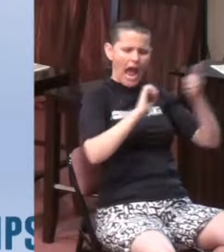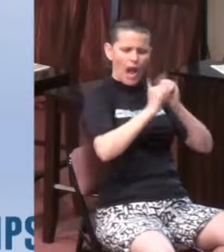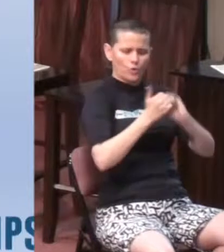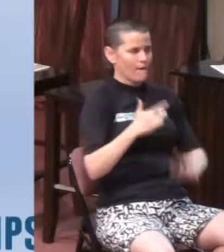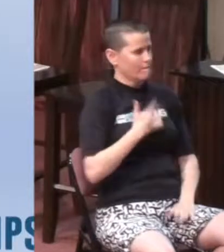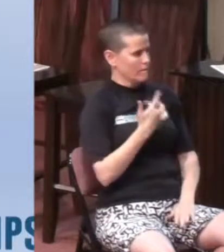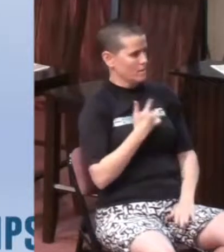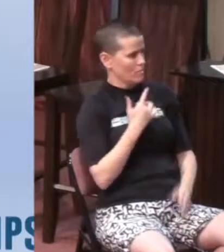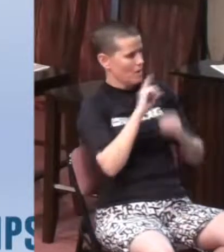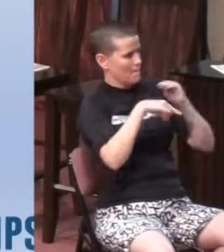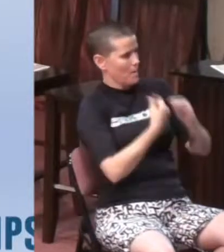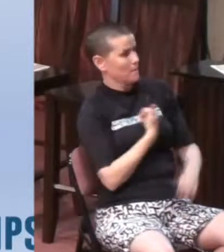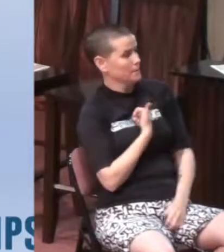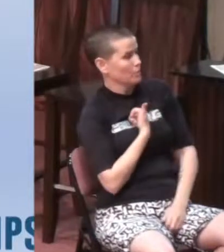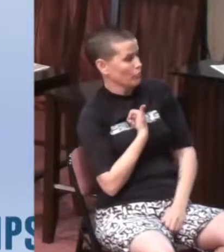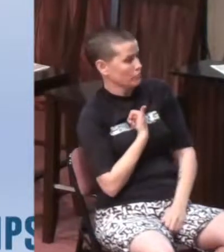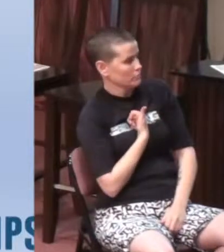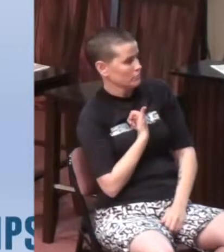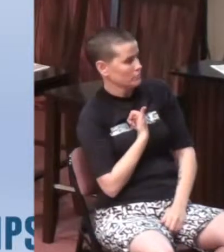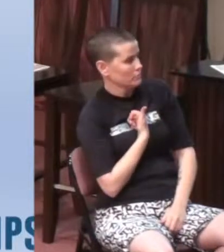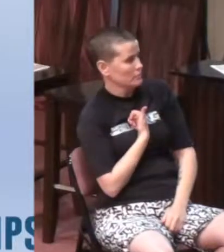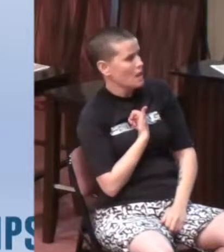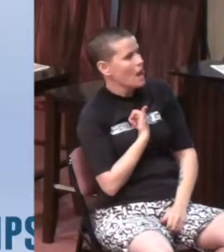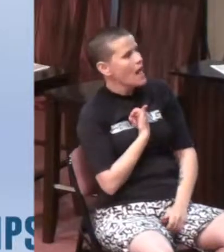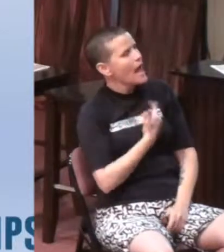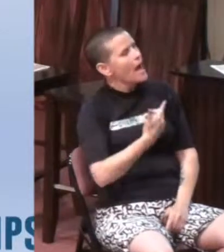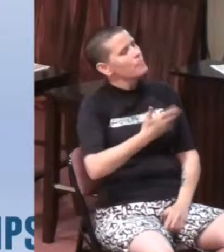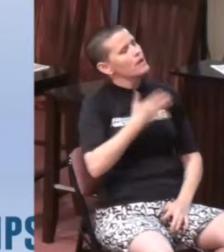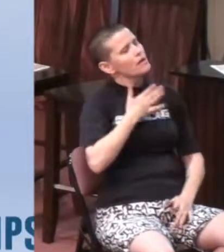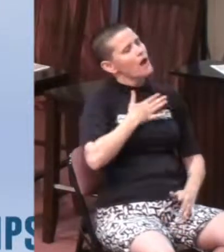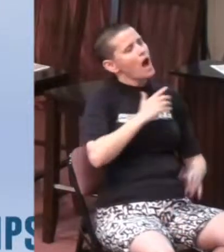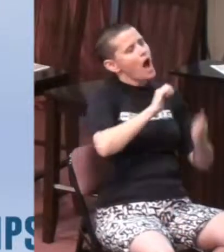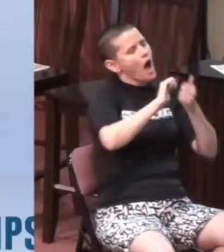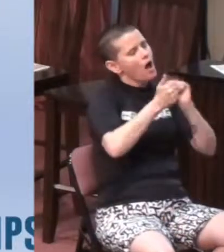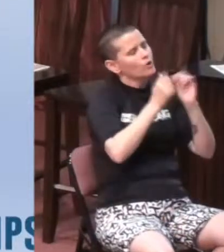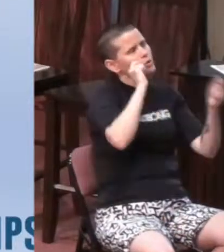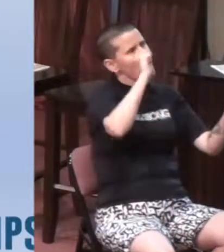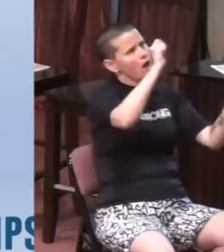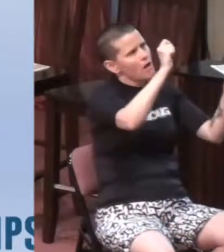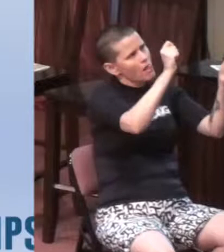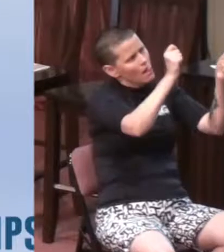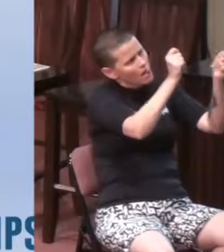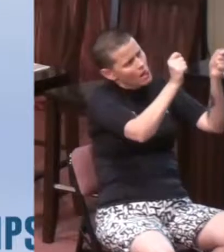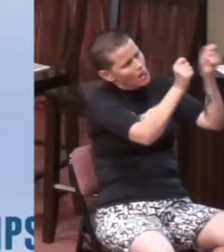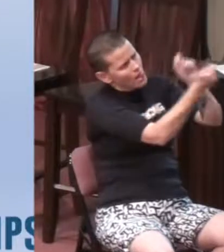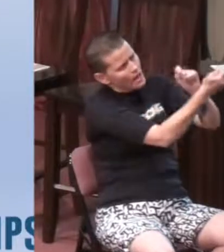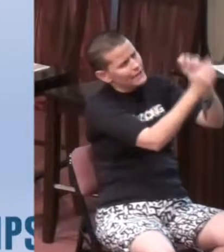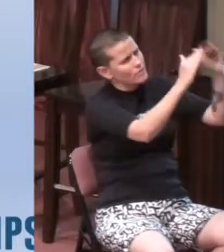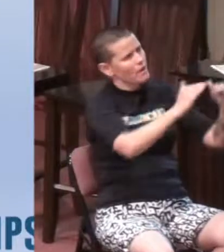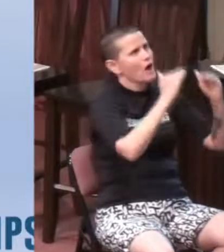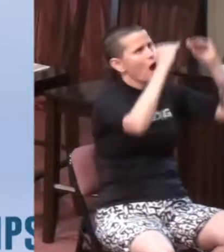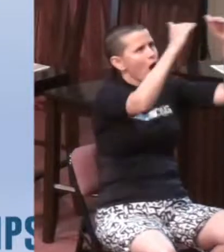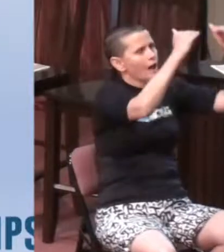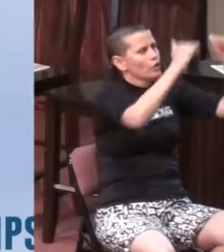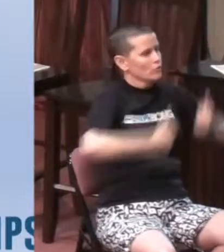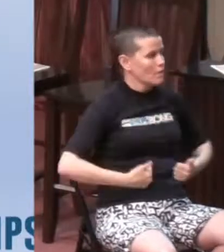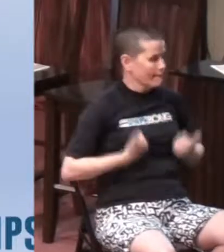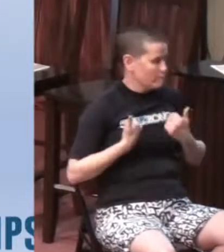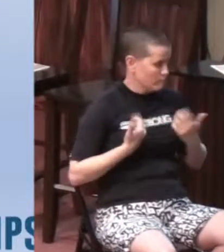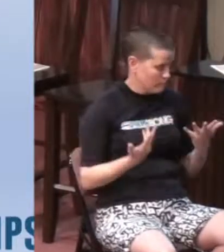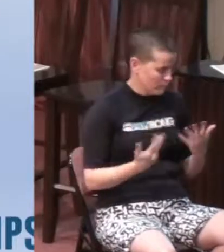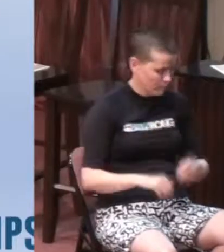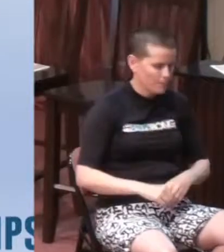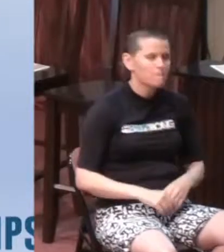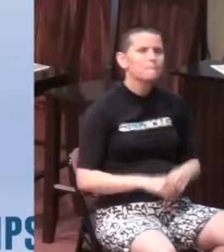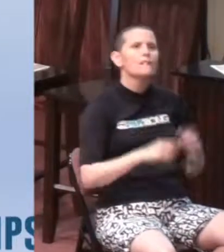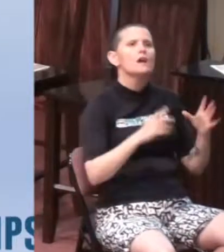me? And how can I transform them to a higher state of being? In the top right corner is, how am I